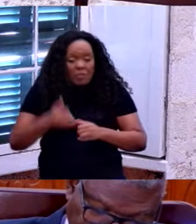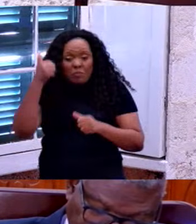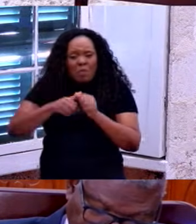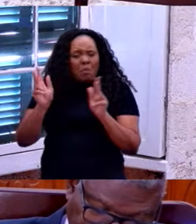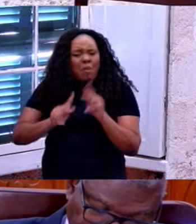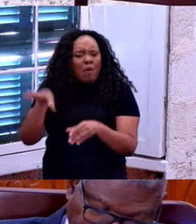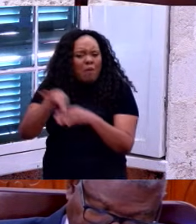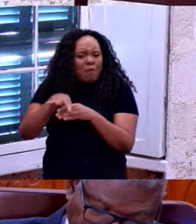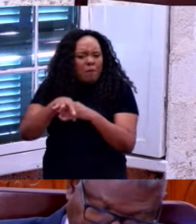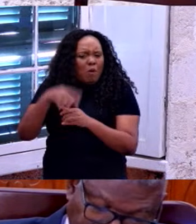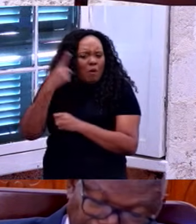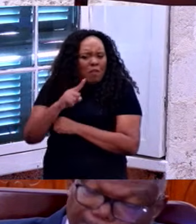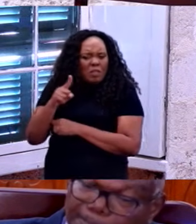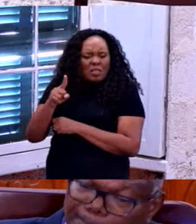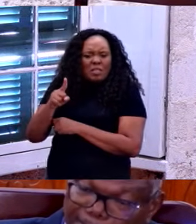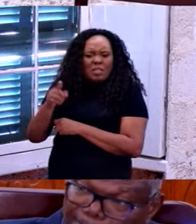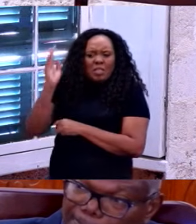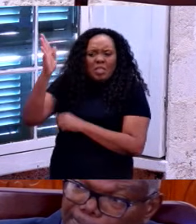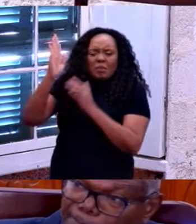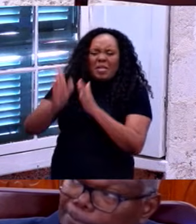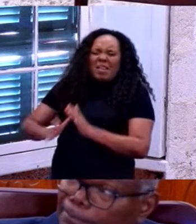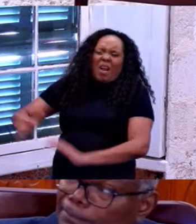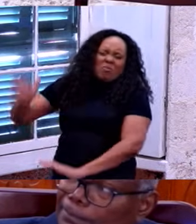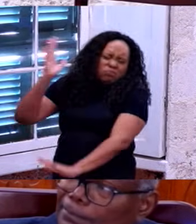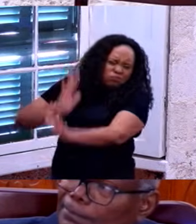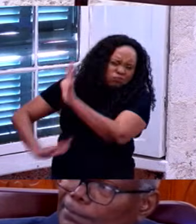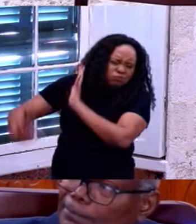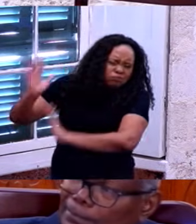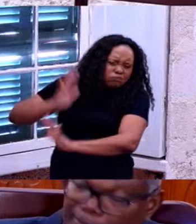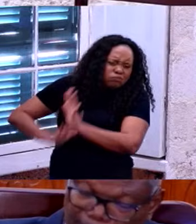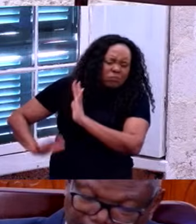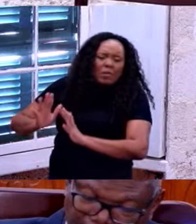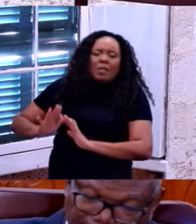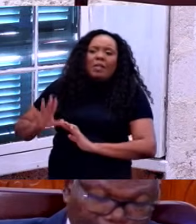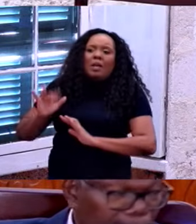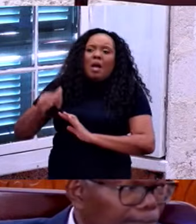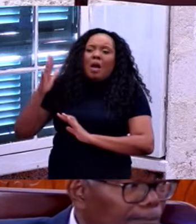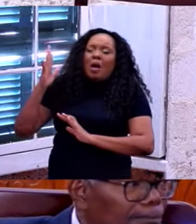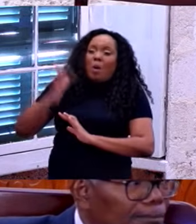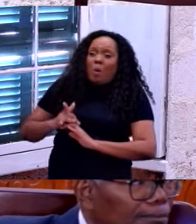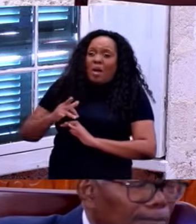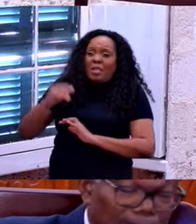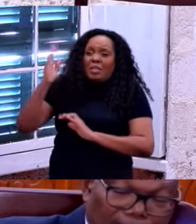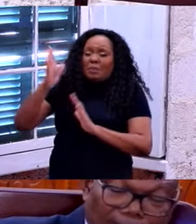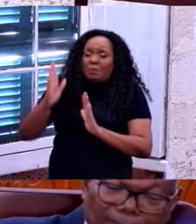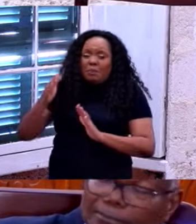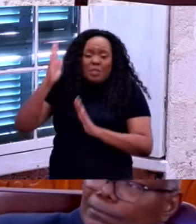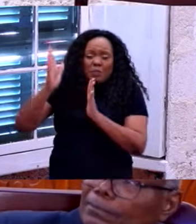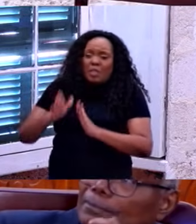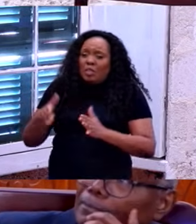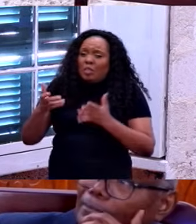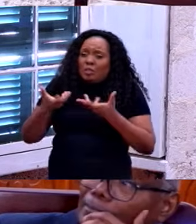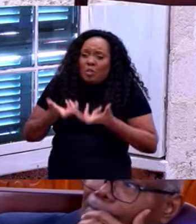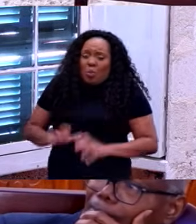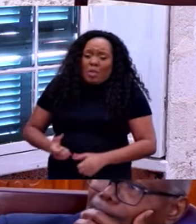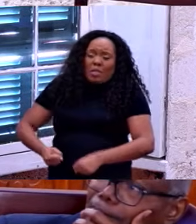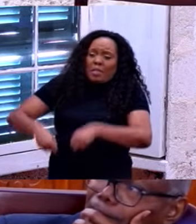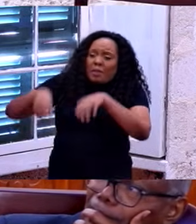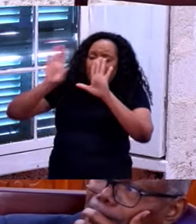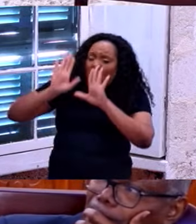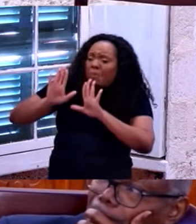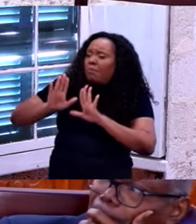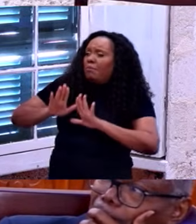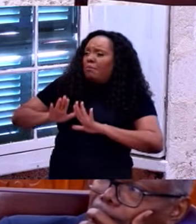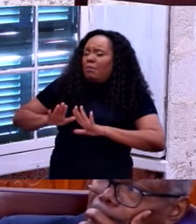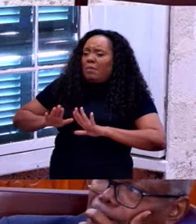they were elected. I always found it a most peculiar thing that you could